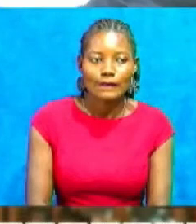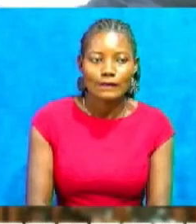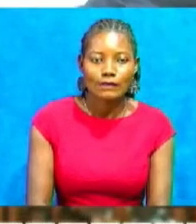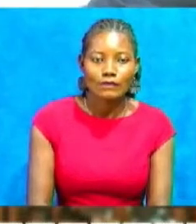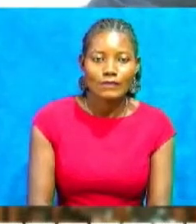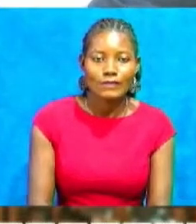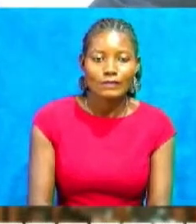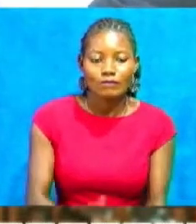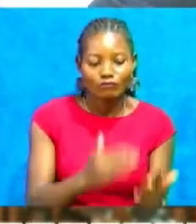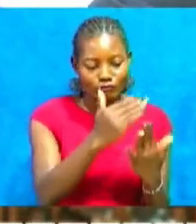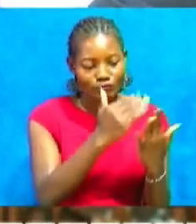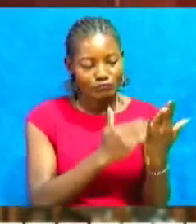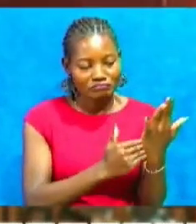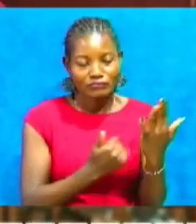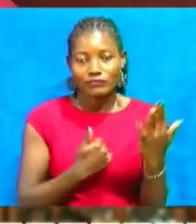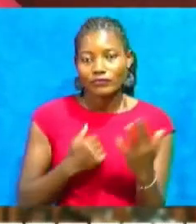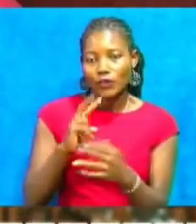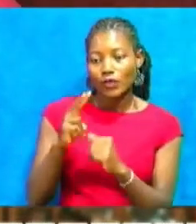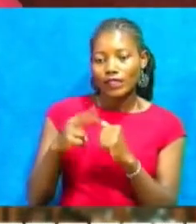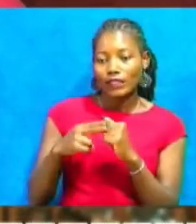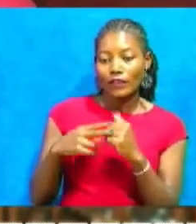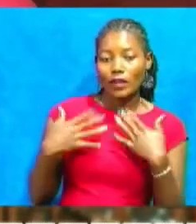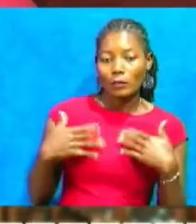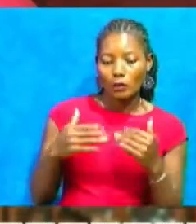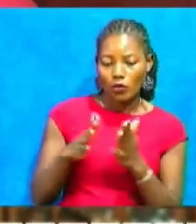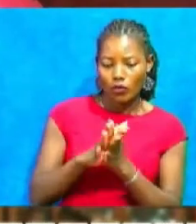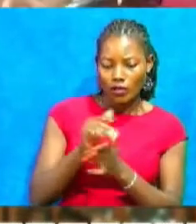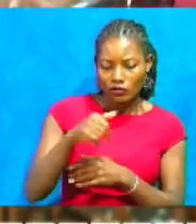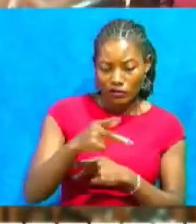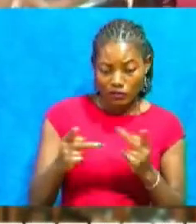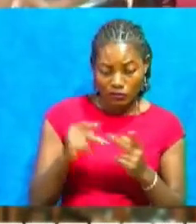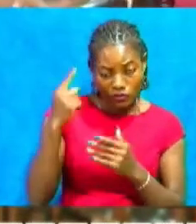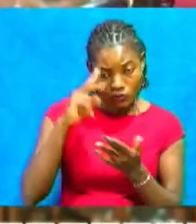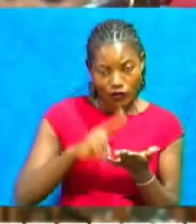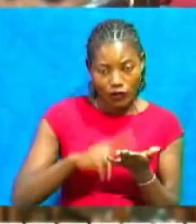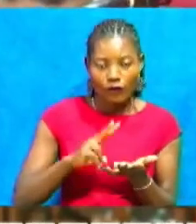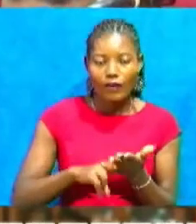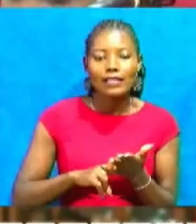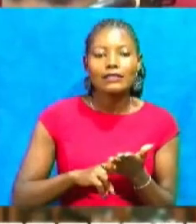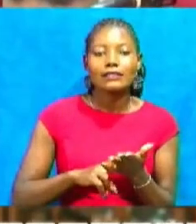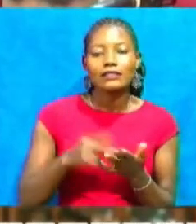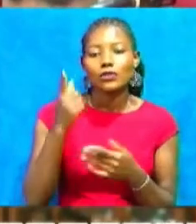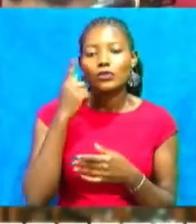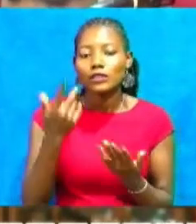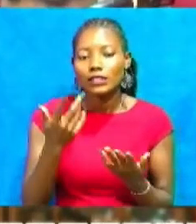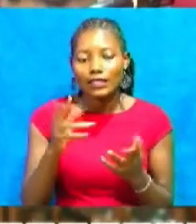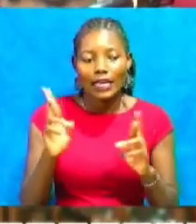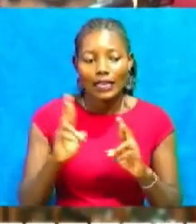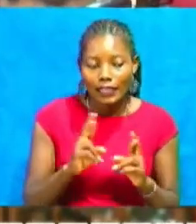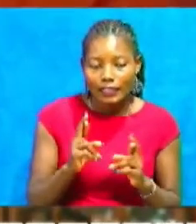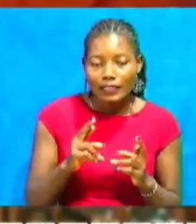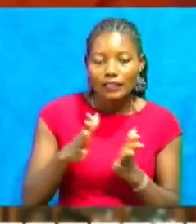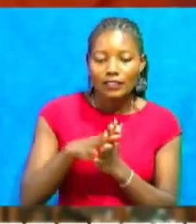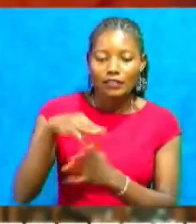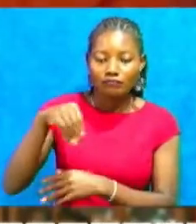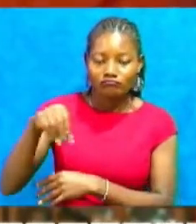It is a list that consists of 27 nominees, and today the process of vetting them to establish their suitability to represent the country and hold